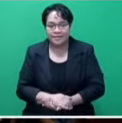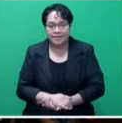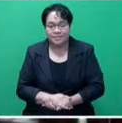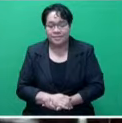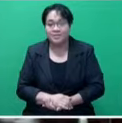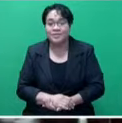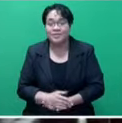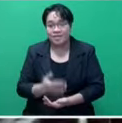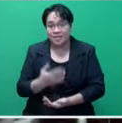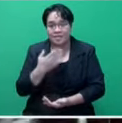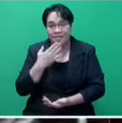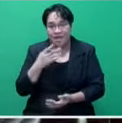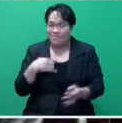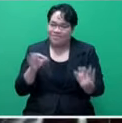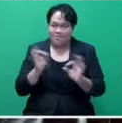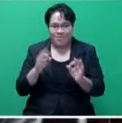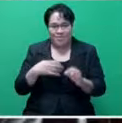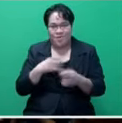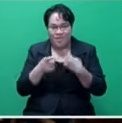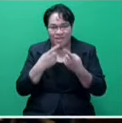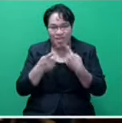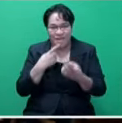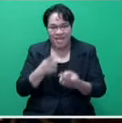Thank you, Mr. Speaker, sir. Mr. Speaker, sir, I have no further comments. Thank you.